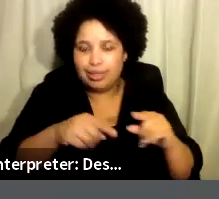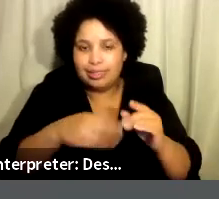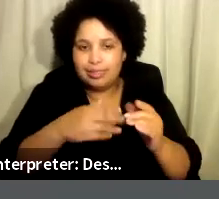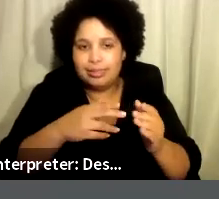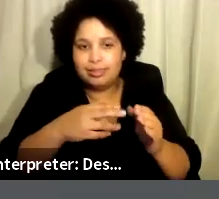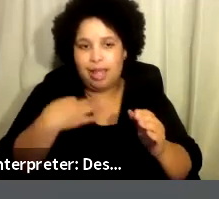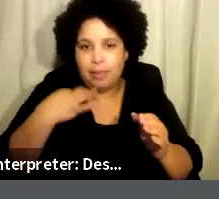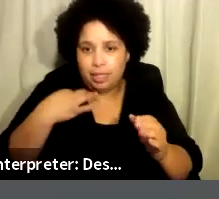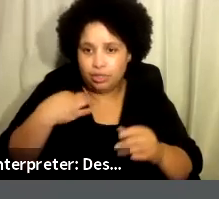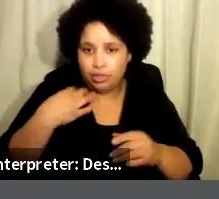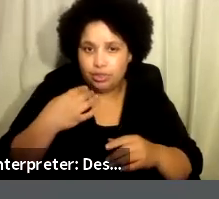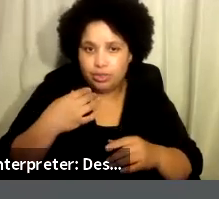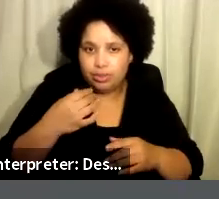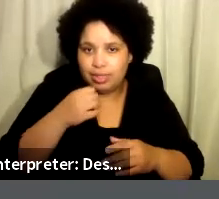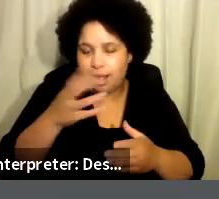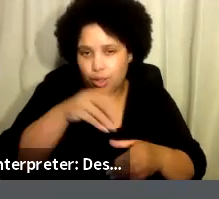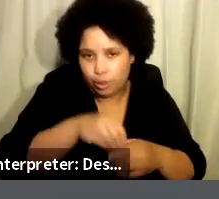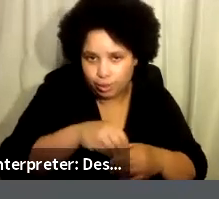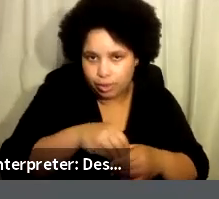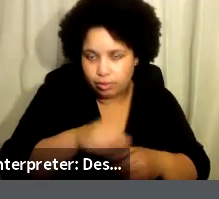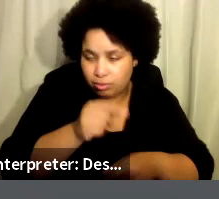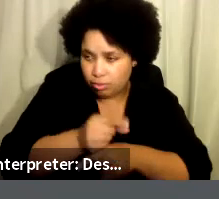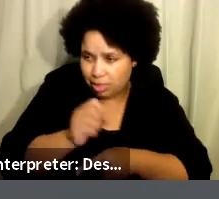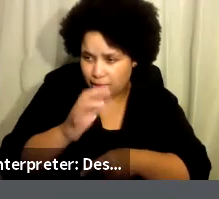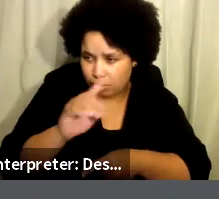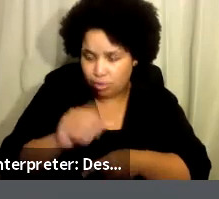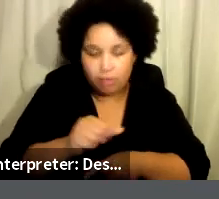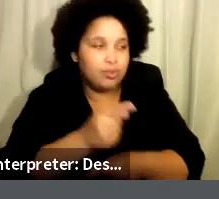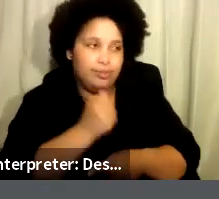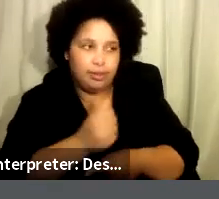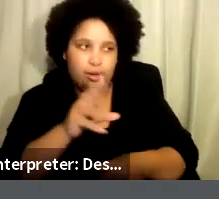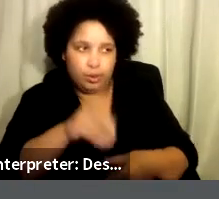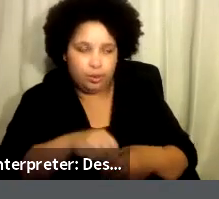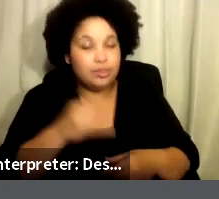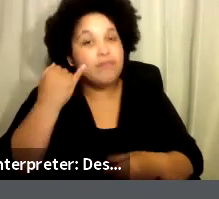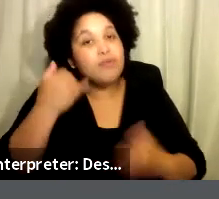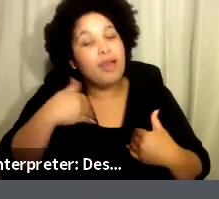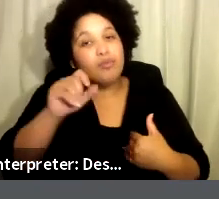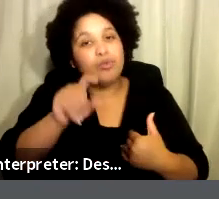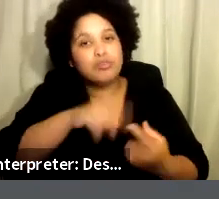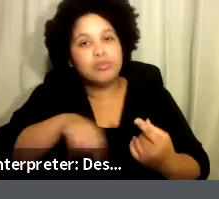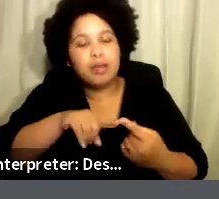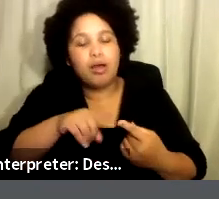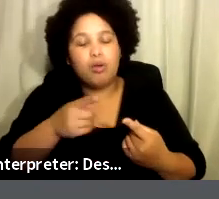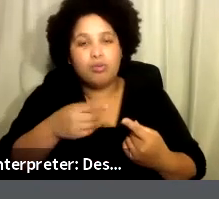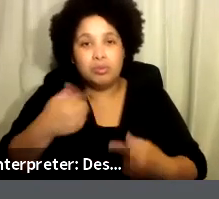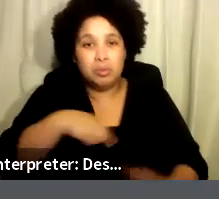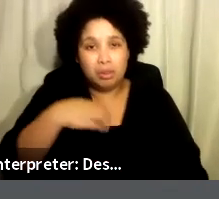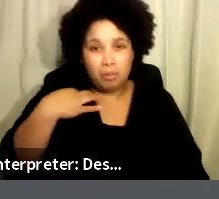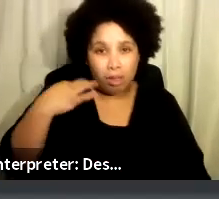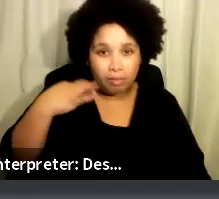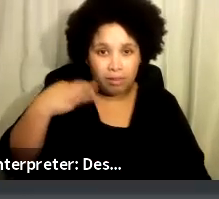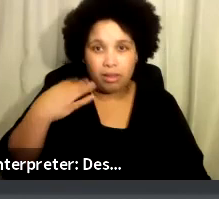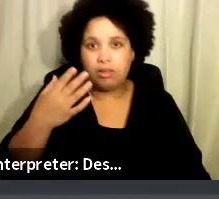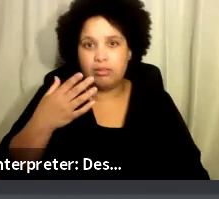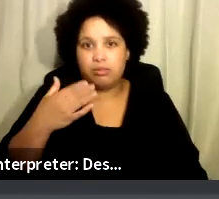right, Sandra? Yeah, it's not included in this one. So again, if you have questions about do we qualify, will